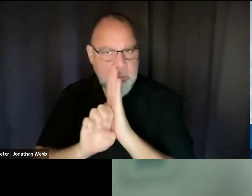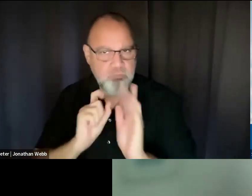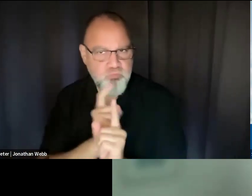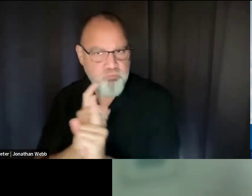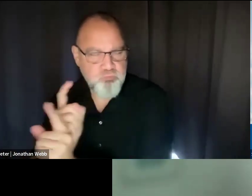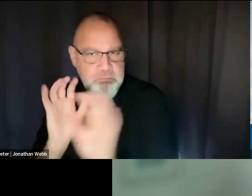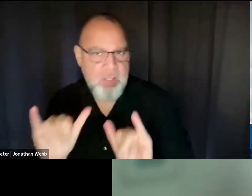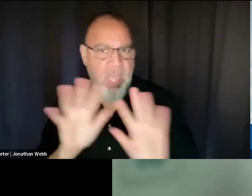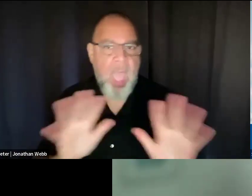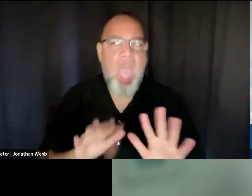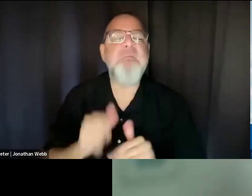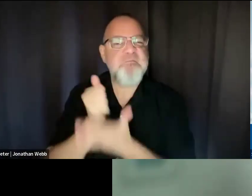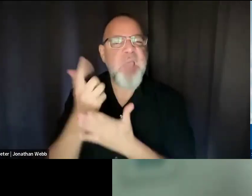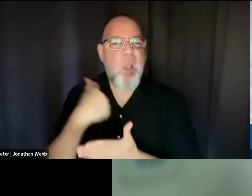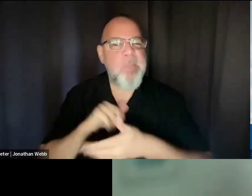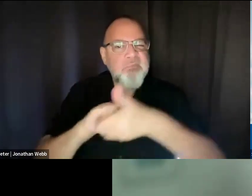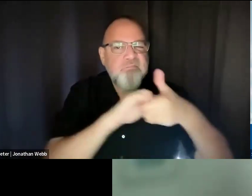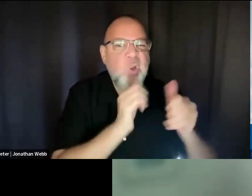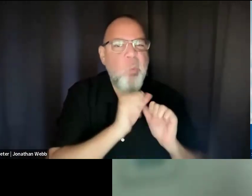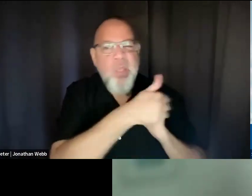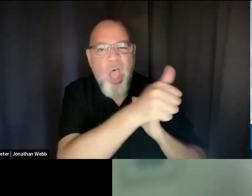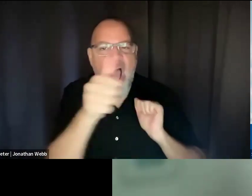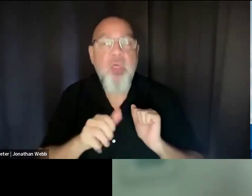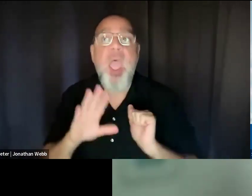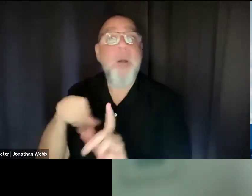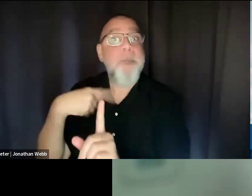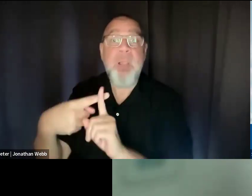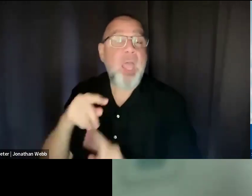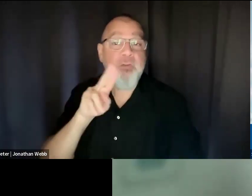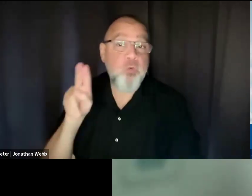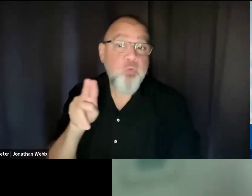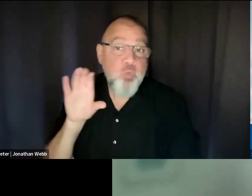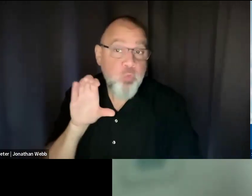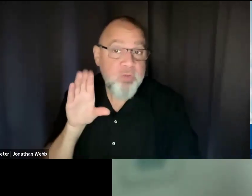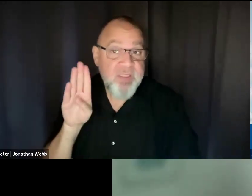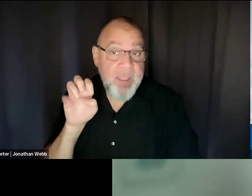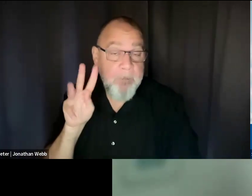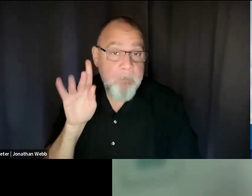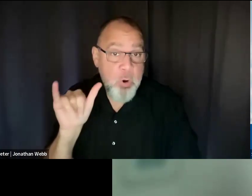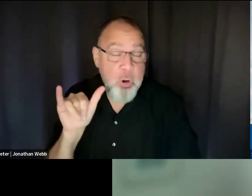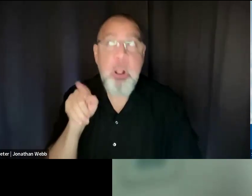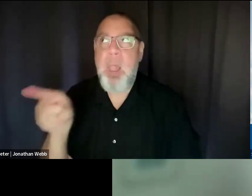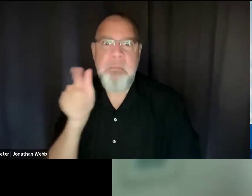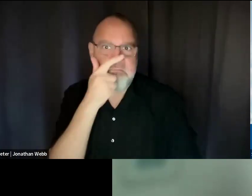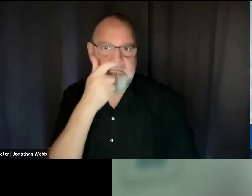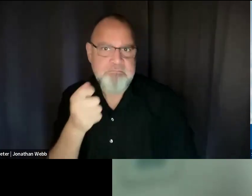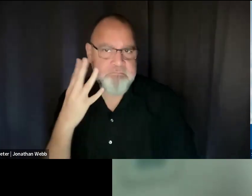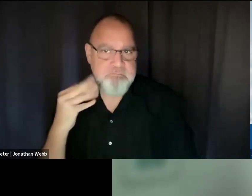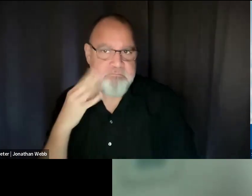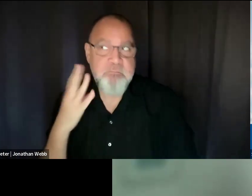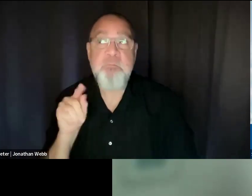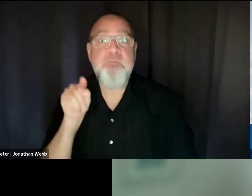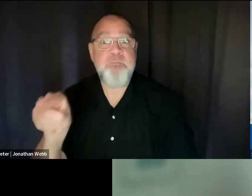thing, with UC Berkeley. I'll just give an example there where, the university is,